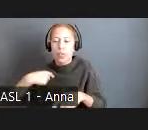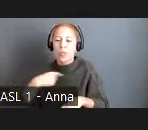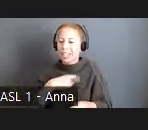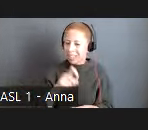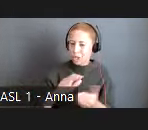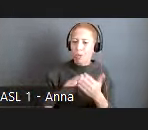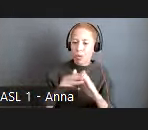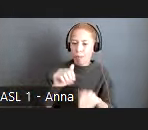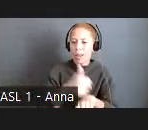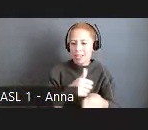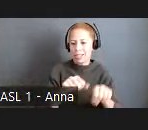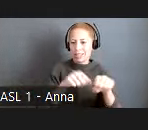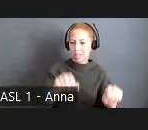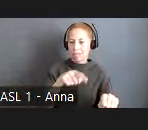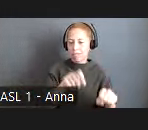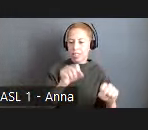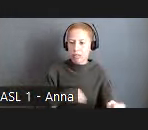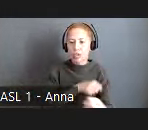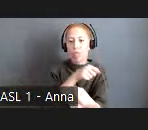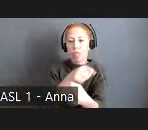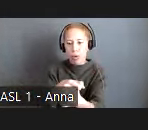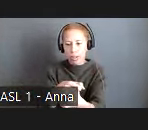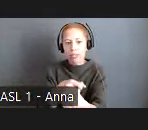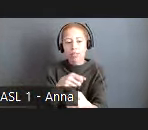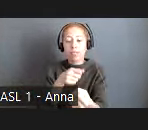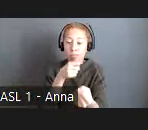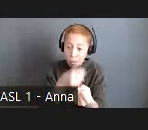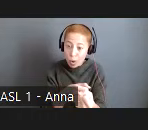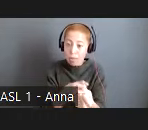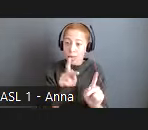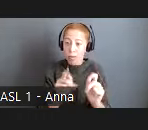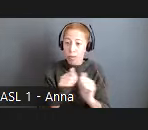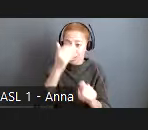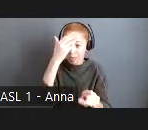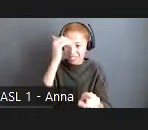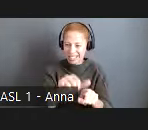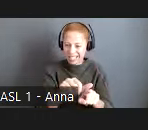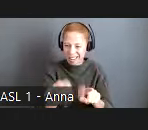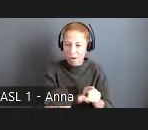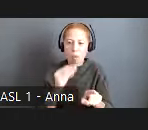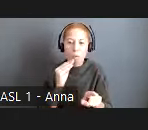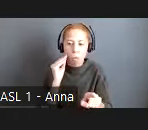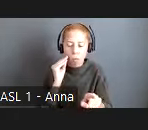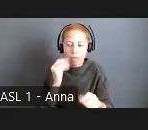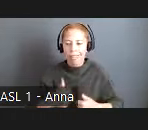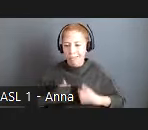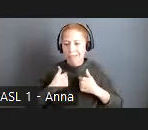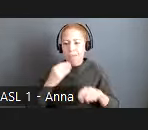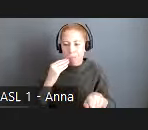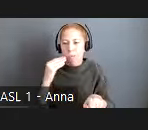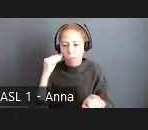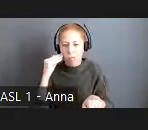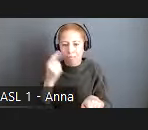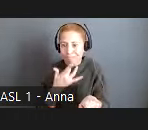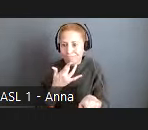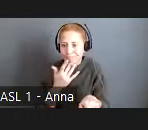that can help support people living at home, which is where they want to be. And then, of course, long-term